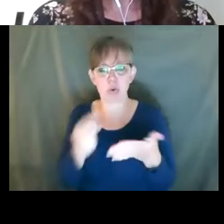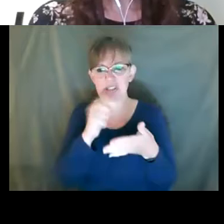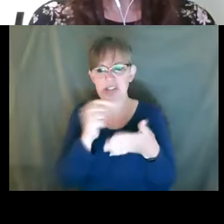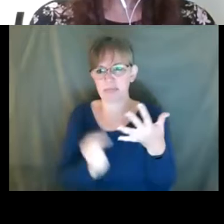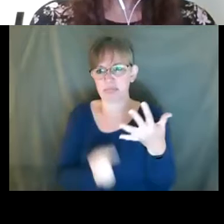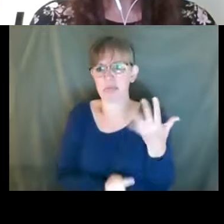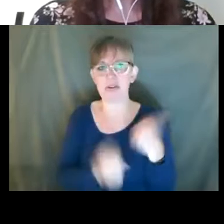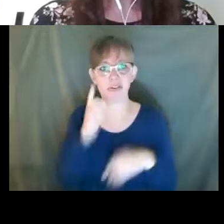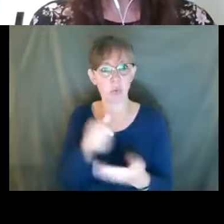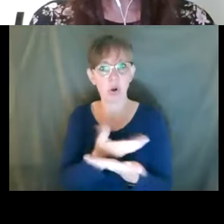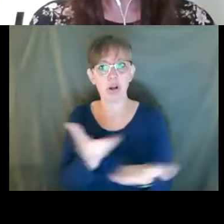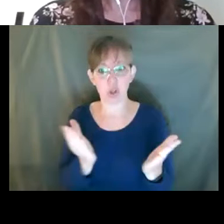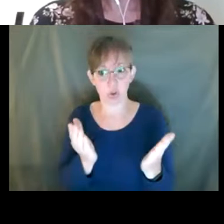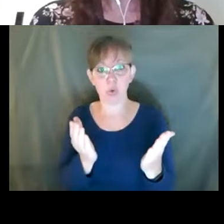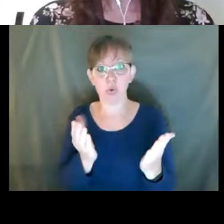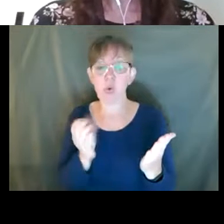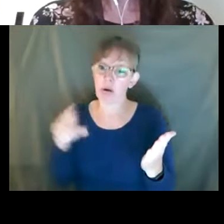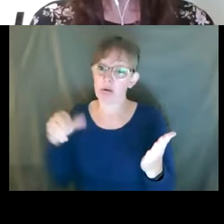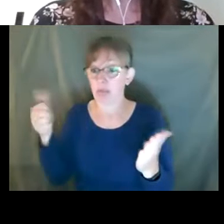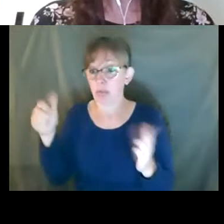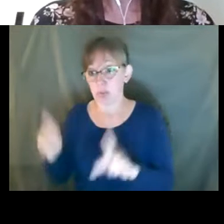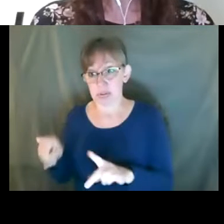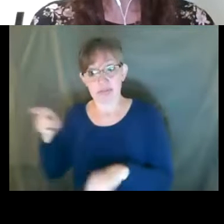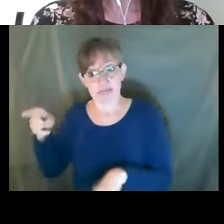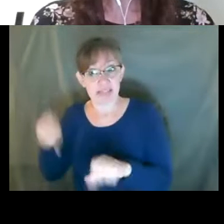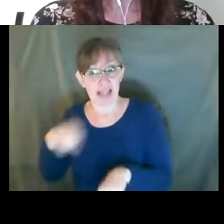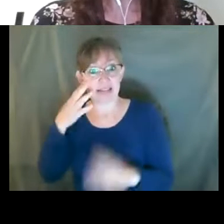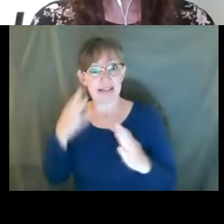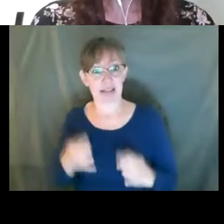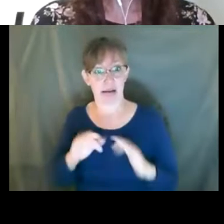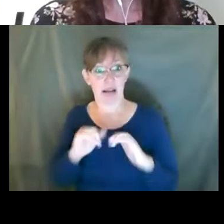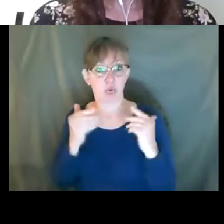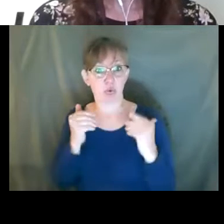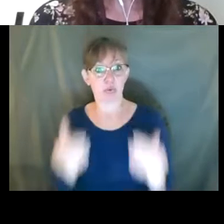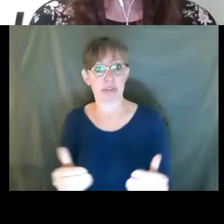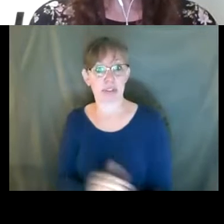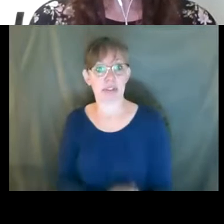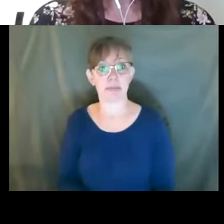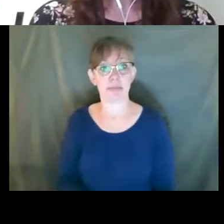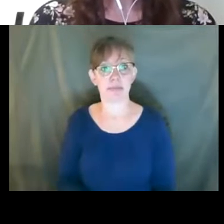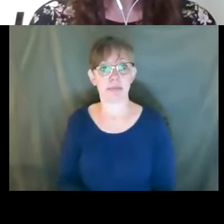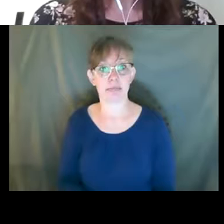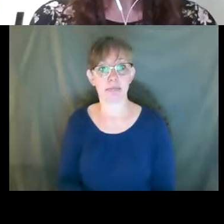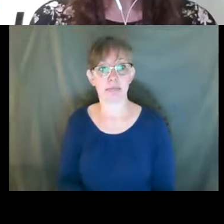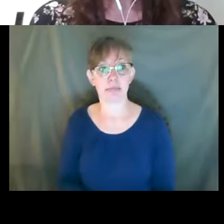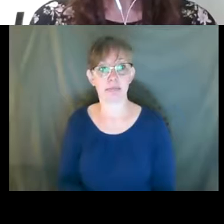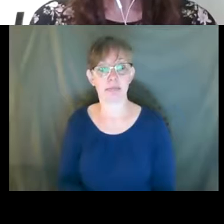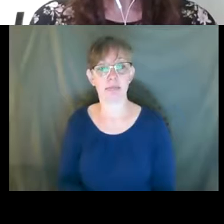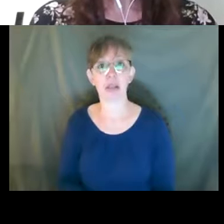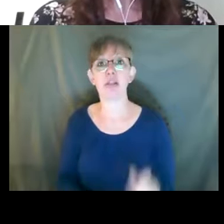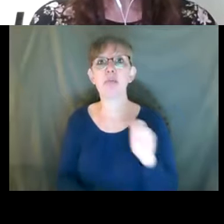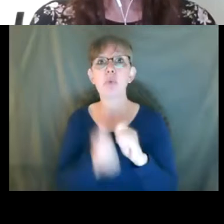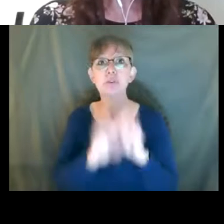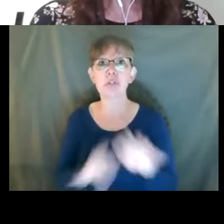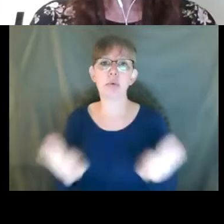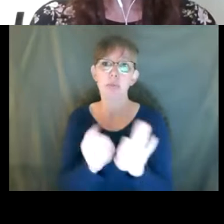or so you or they can decide on what you want to do and how you want to proceed. The most important thing is that people get